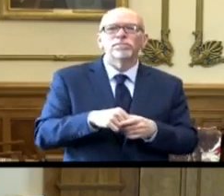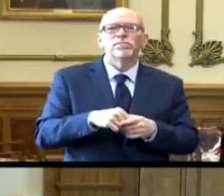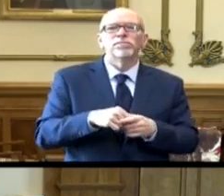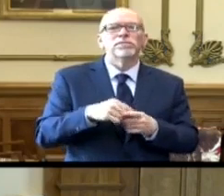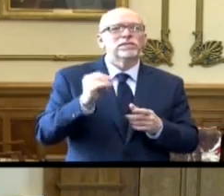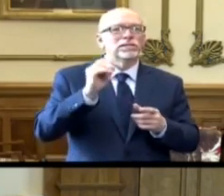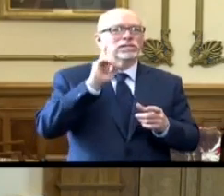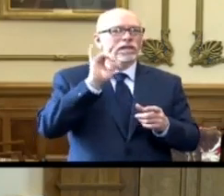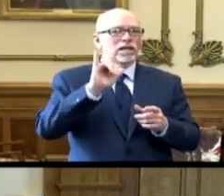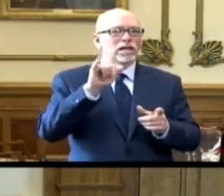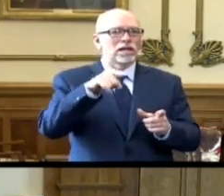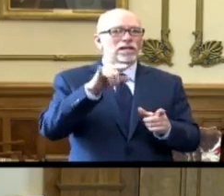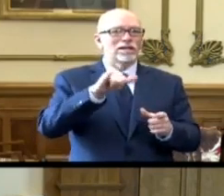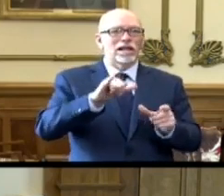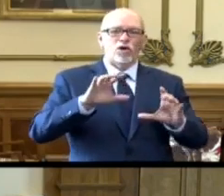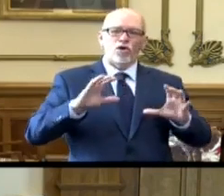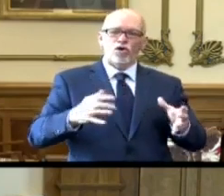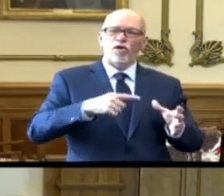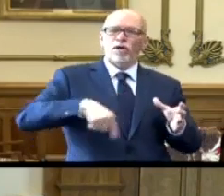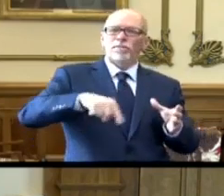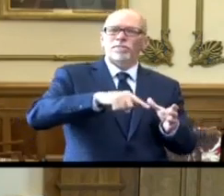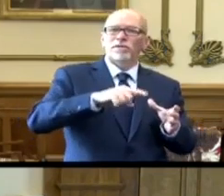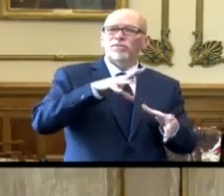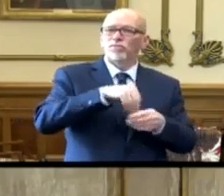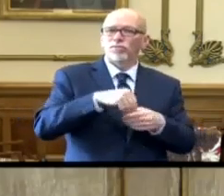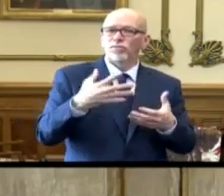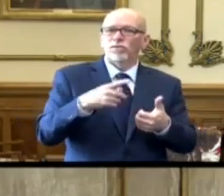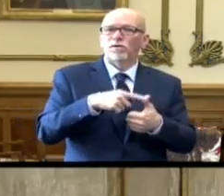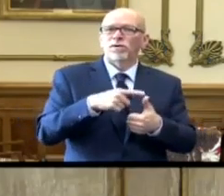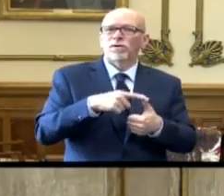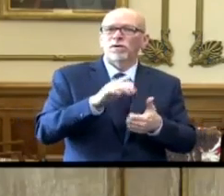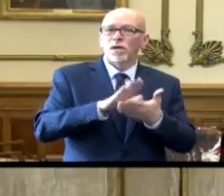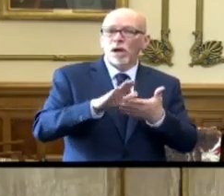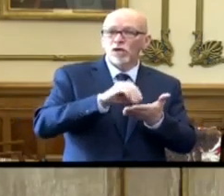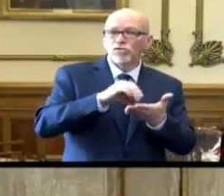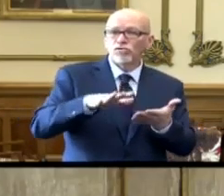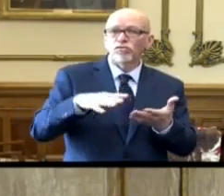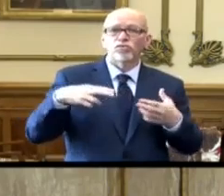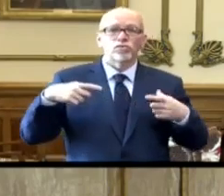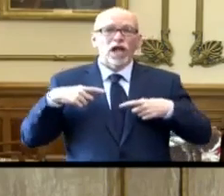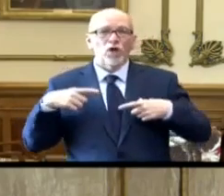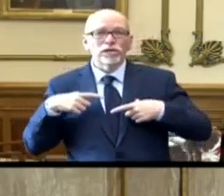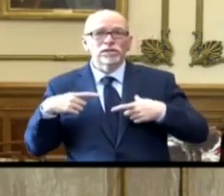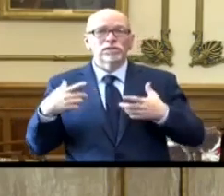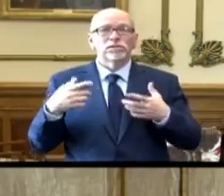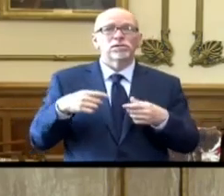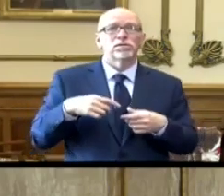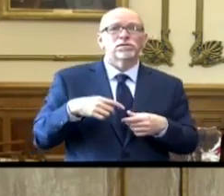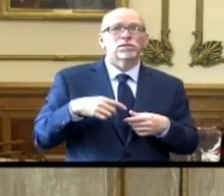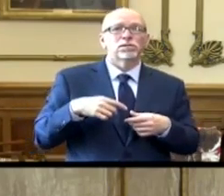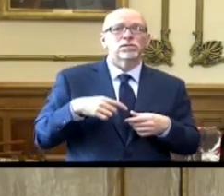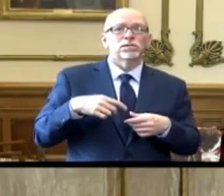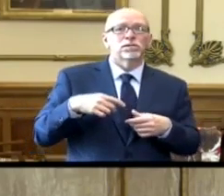sounded as if that army was going to be consisting of college students and retirees